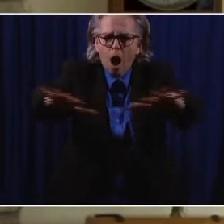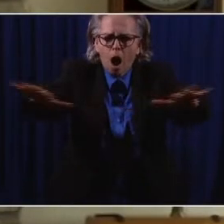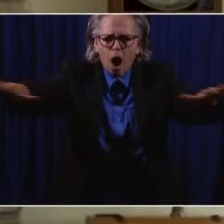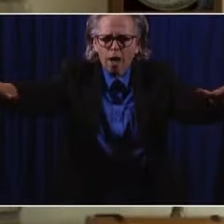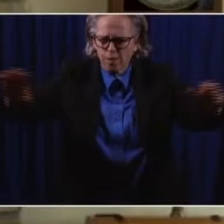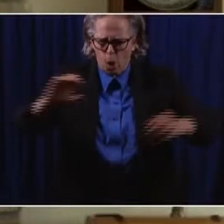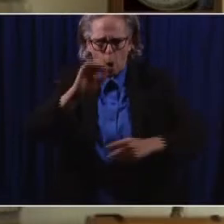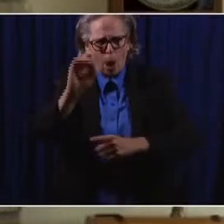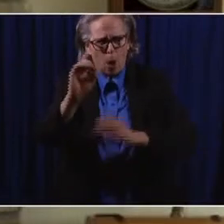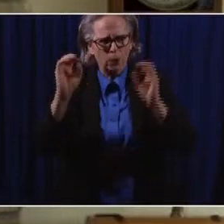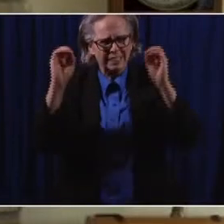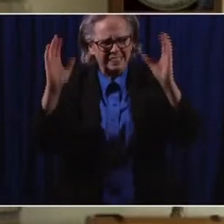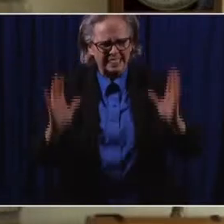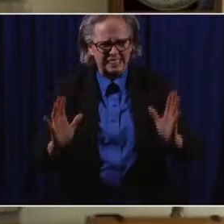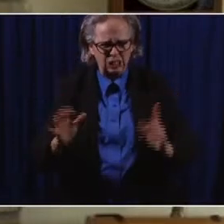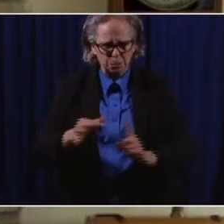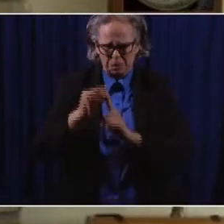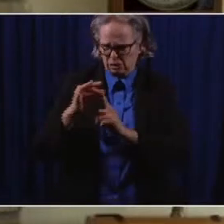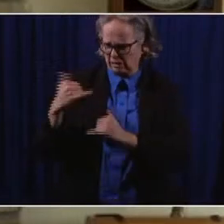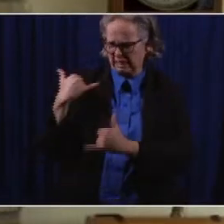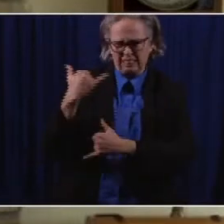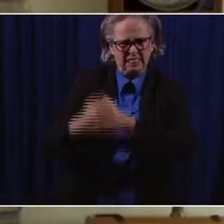has certainly been a struggle.